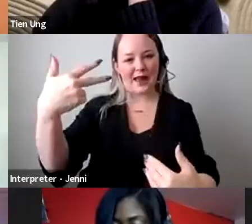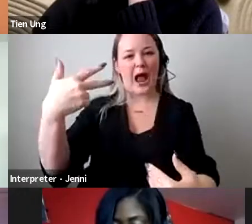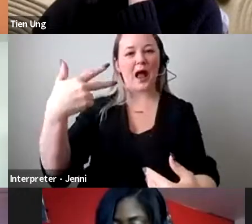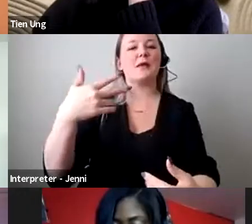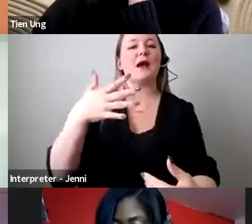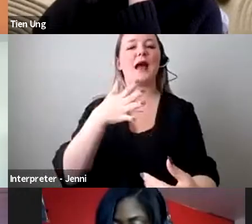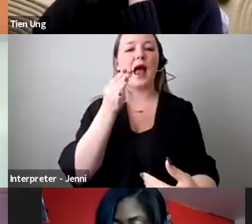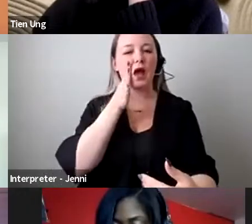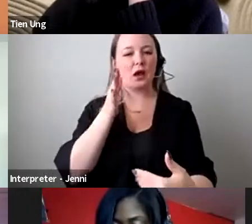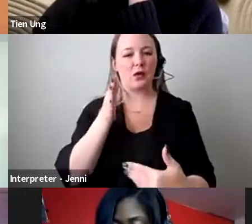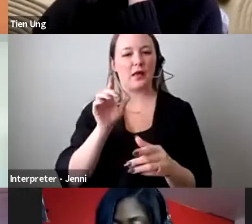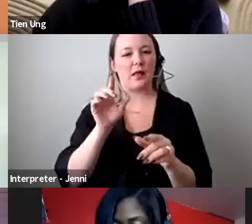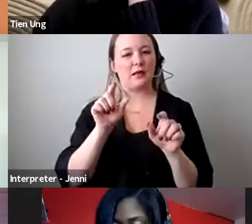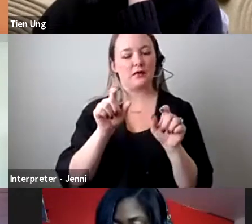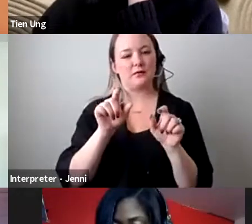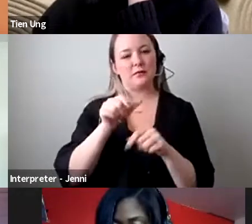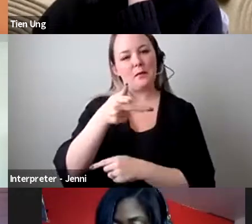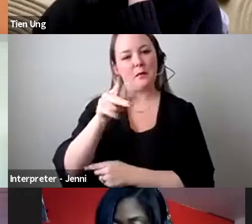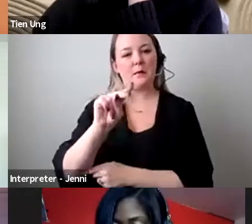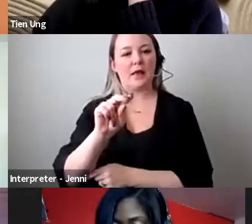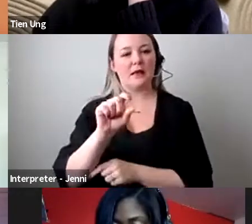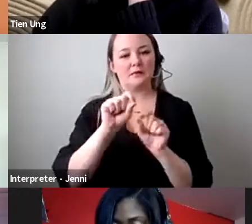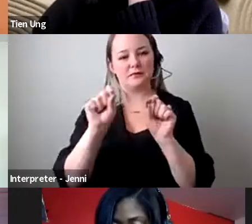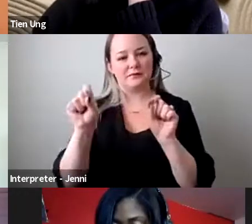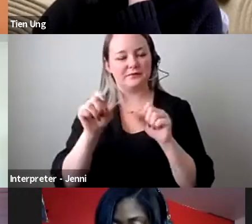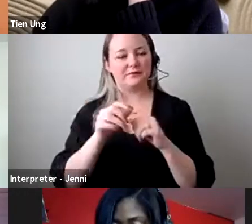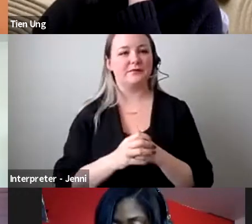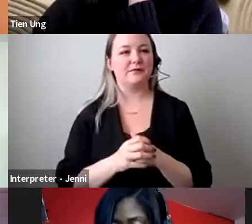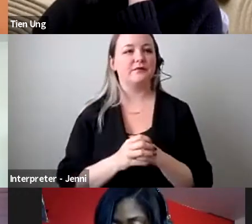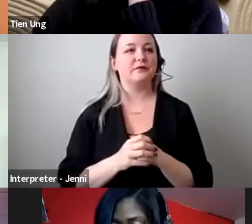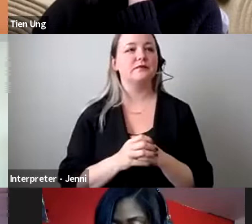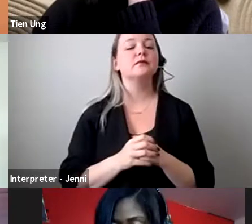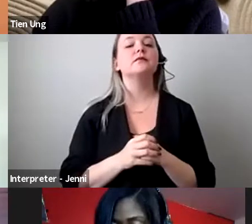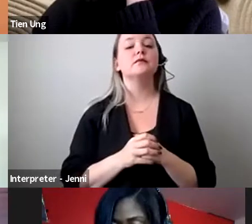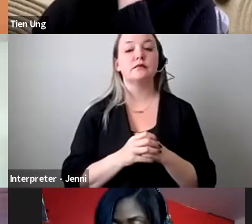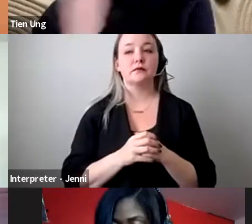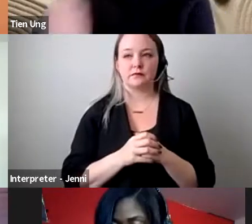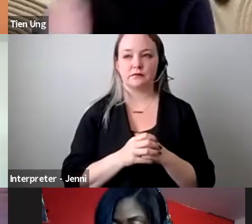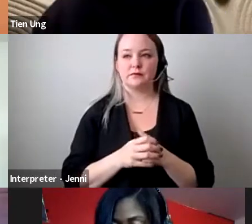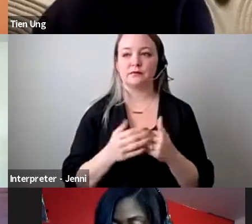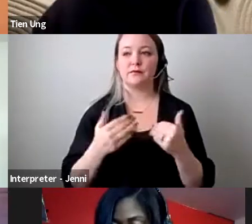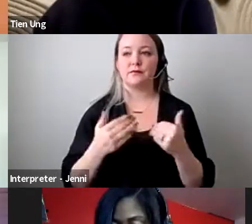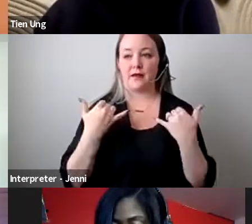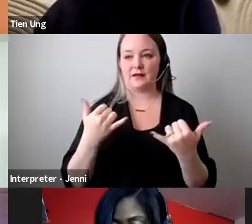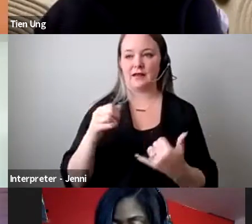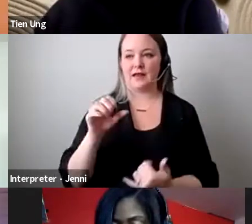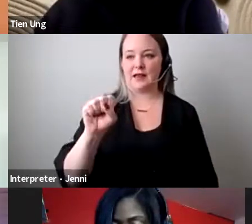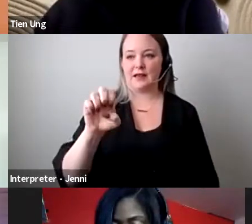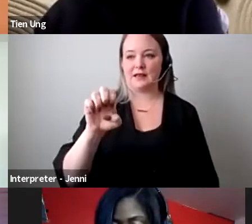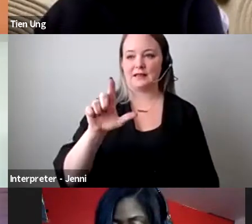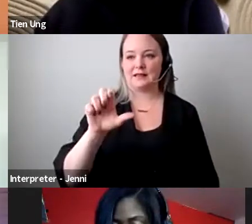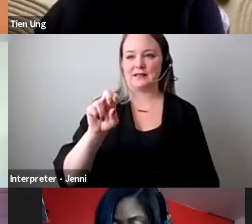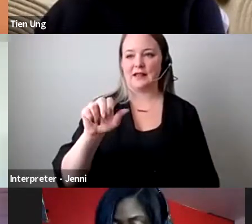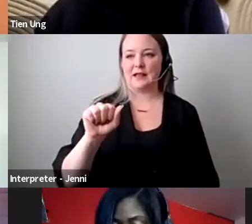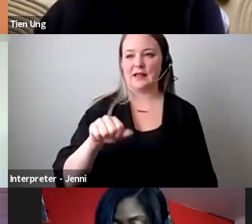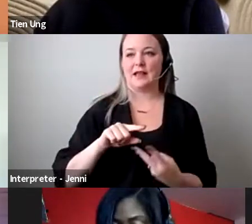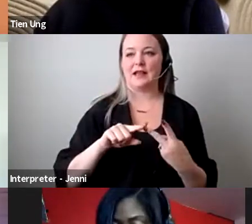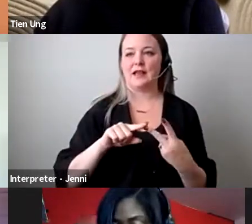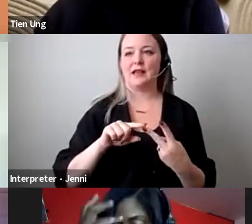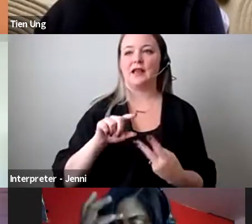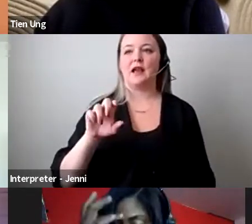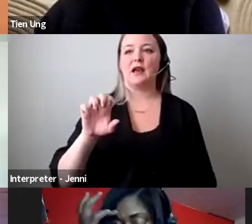spotlighted. So today I am joined by Selena, Charlene,